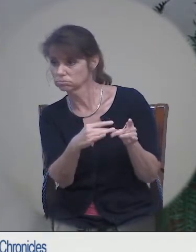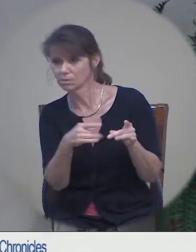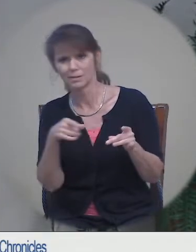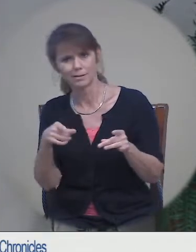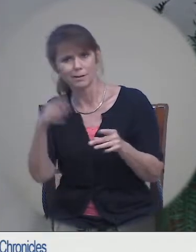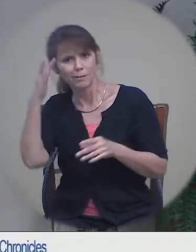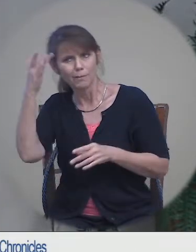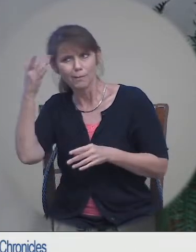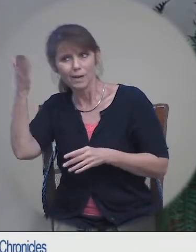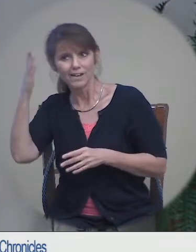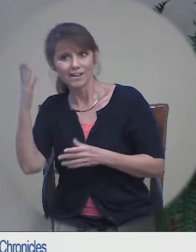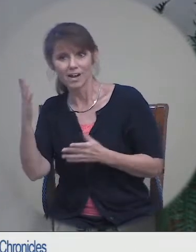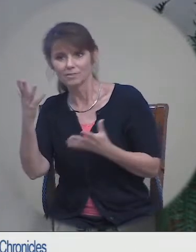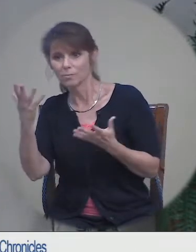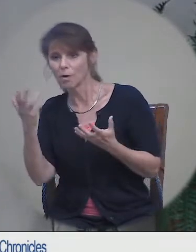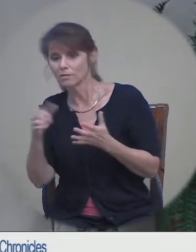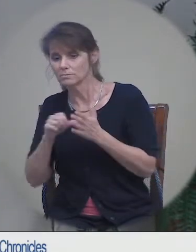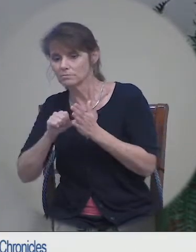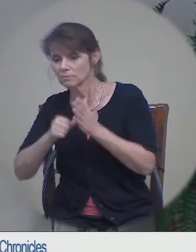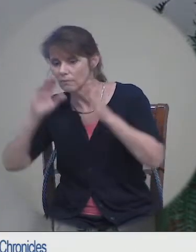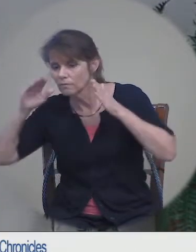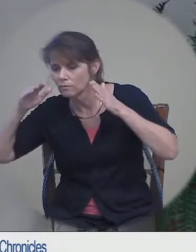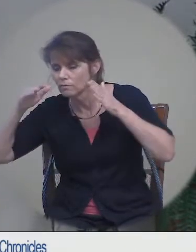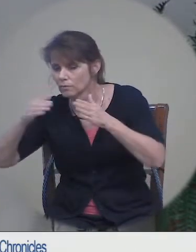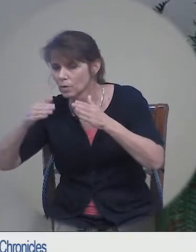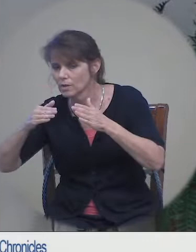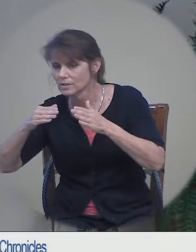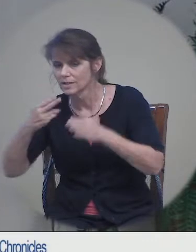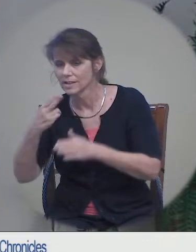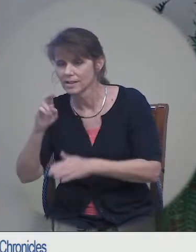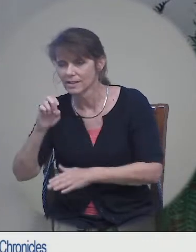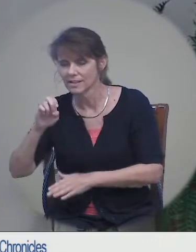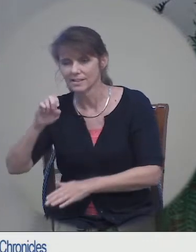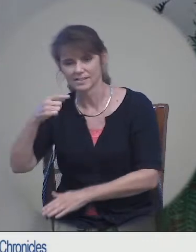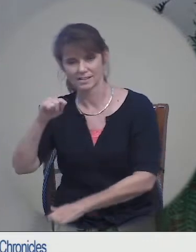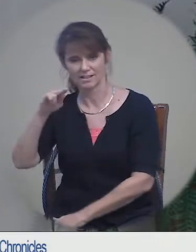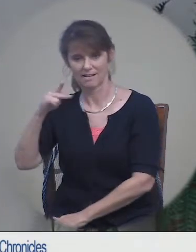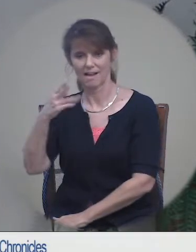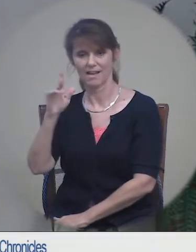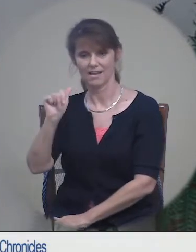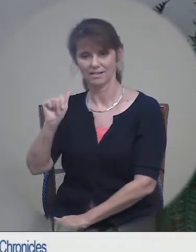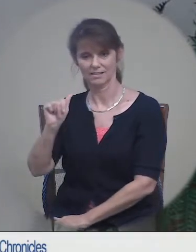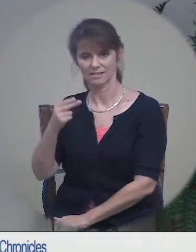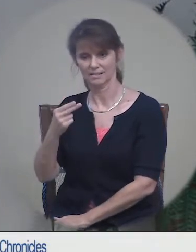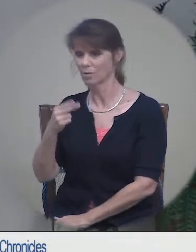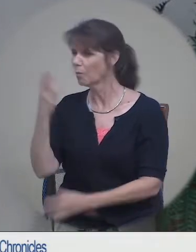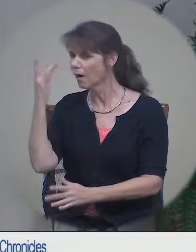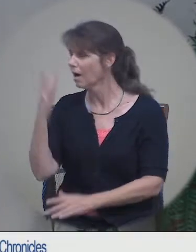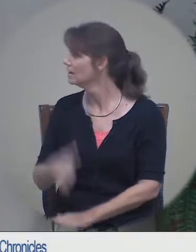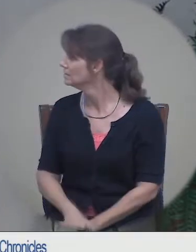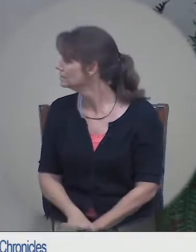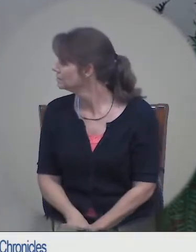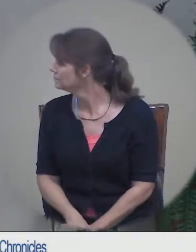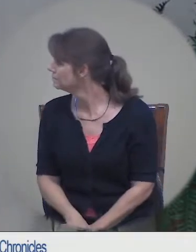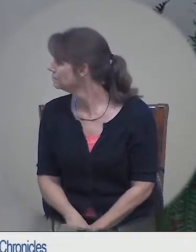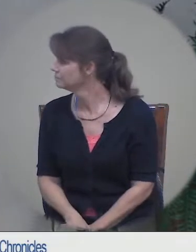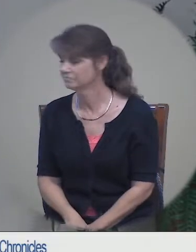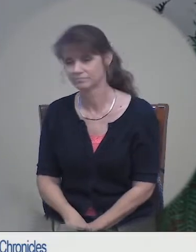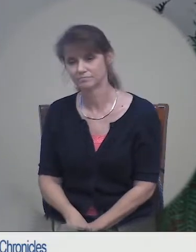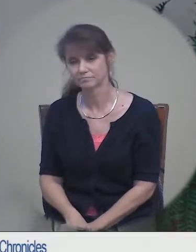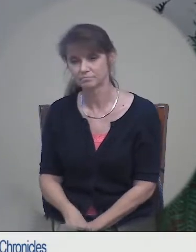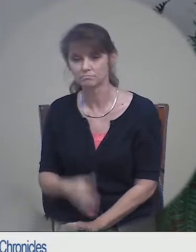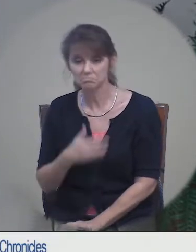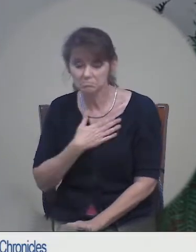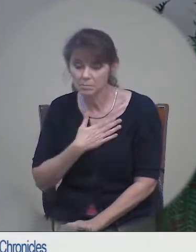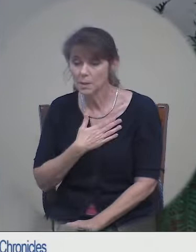us to focus in on King Hezekiah? And the text doesn't really tell us. But I'll offer a couple of suggestions